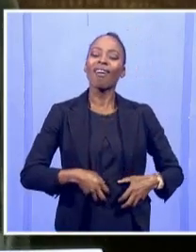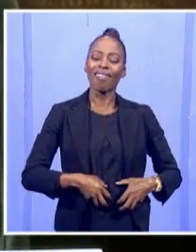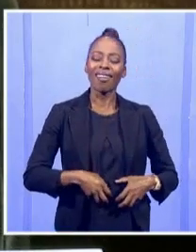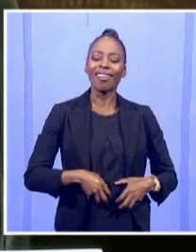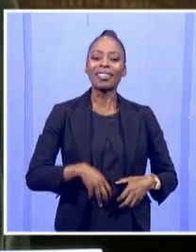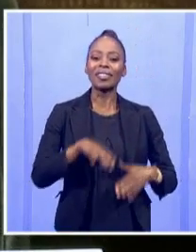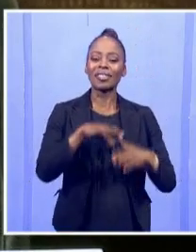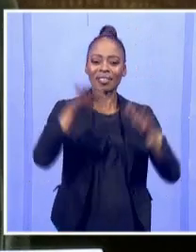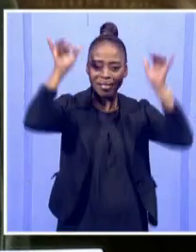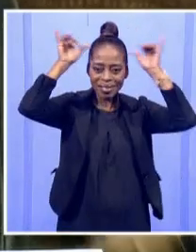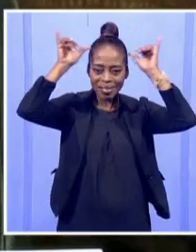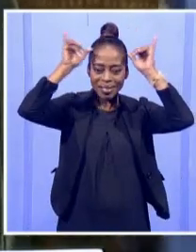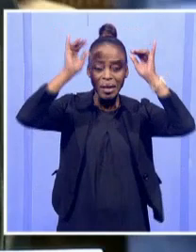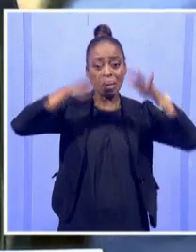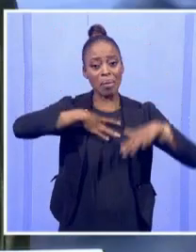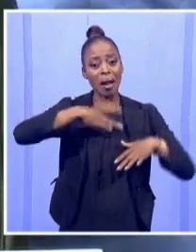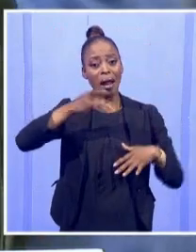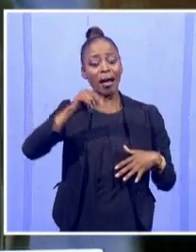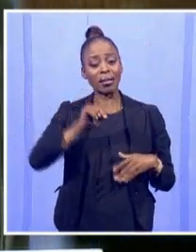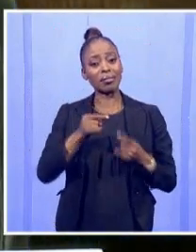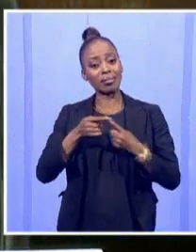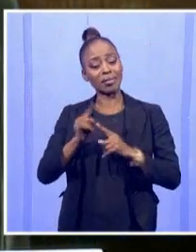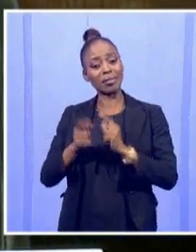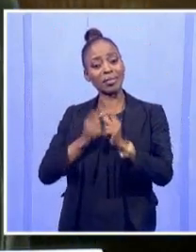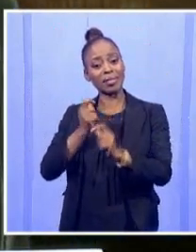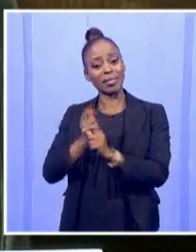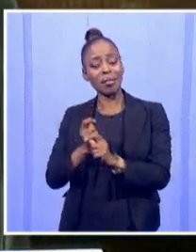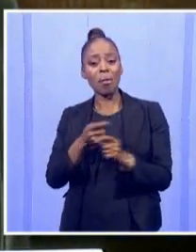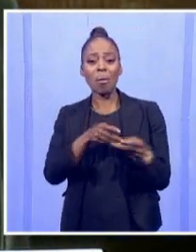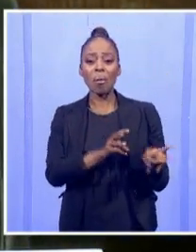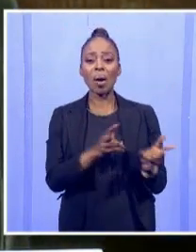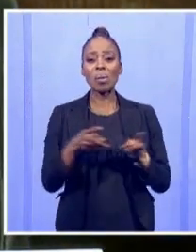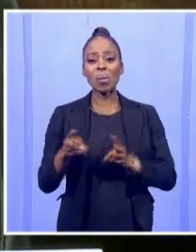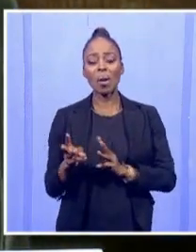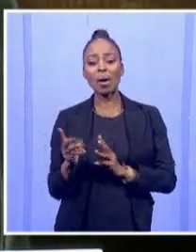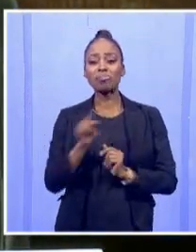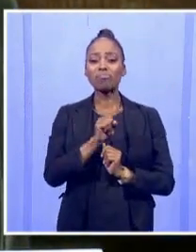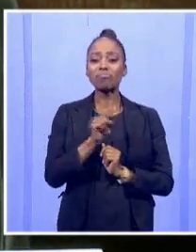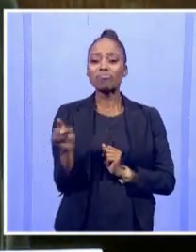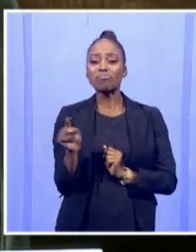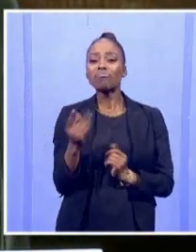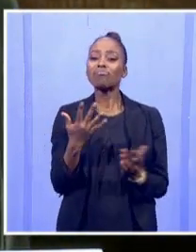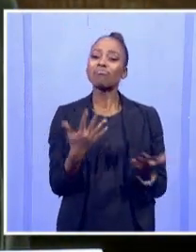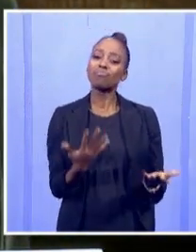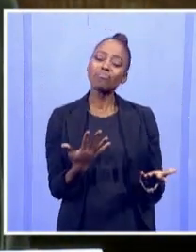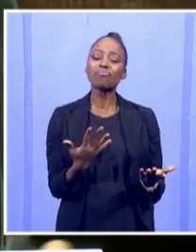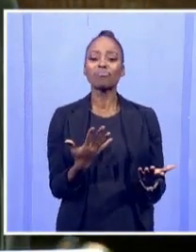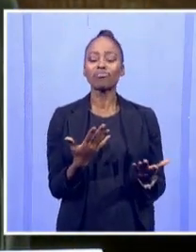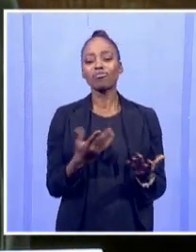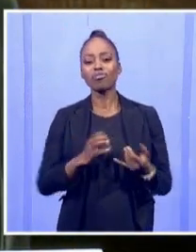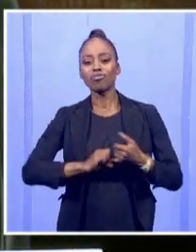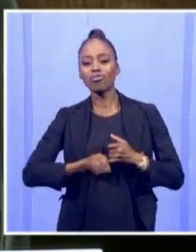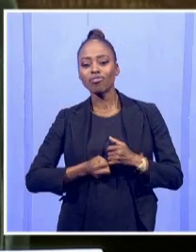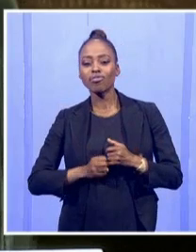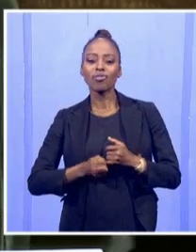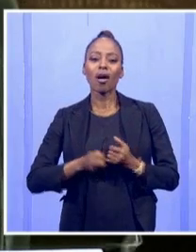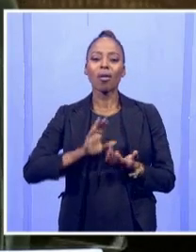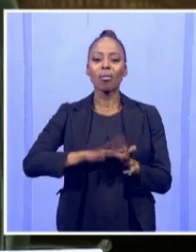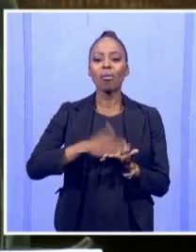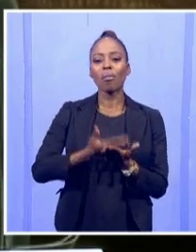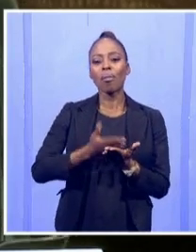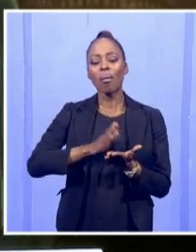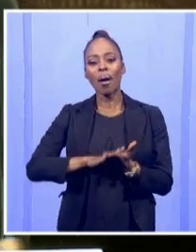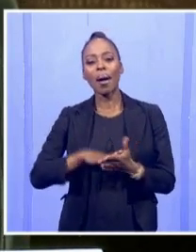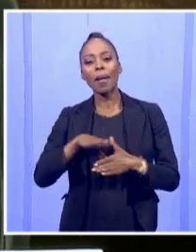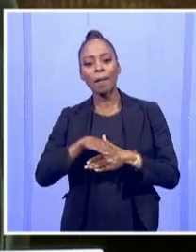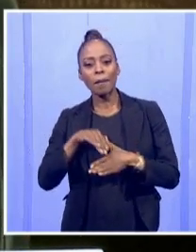we particularly like. It's different types of ways in which we have dried meat, and all